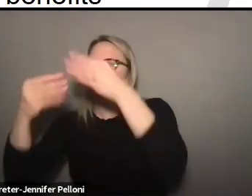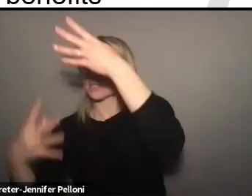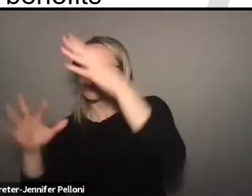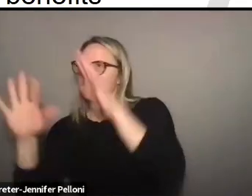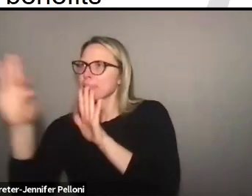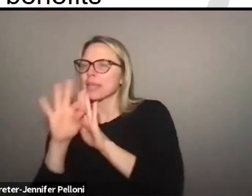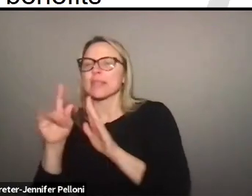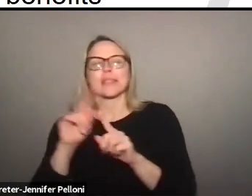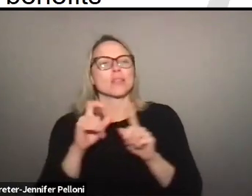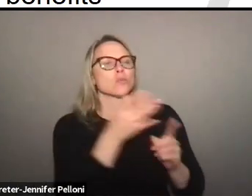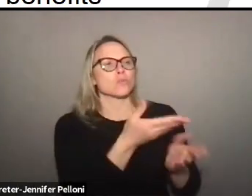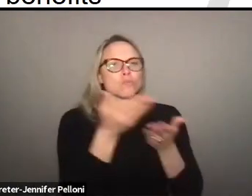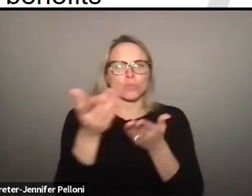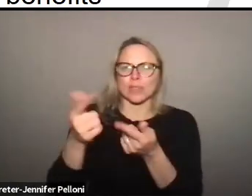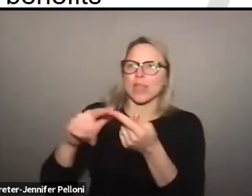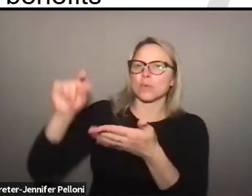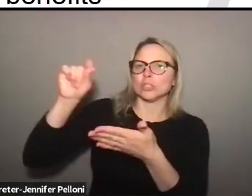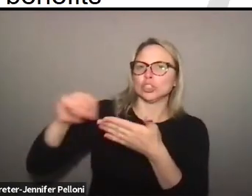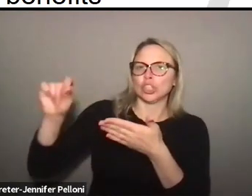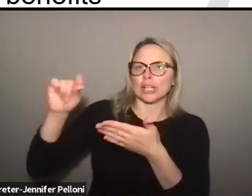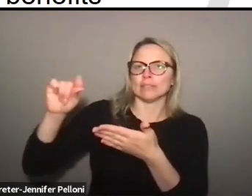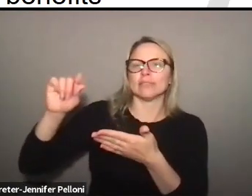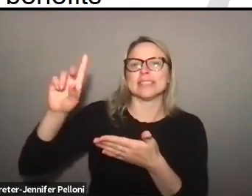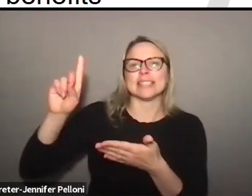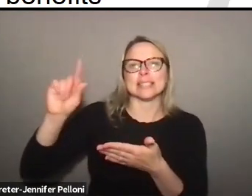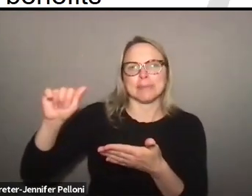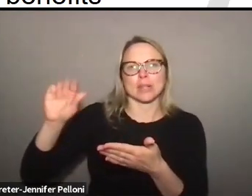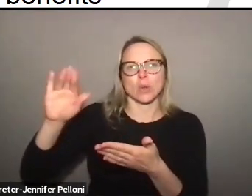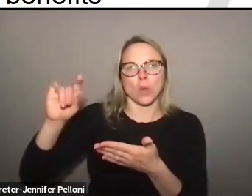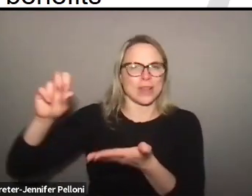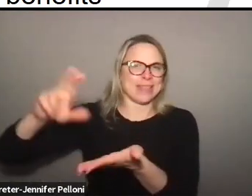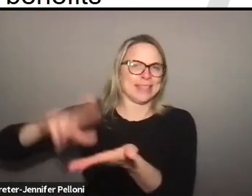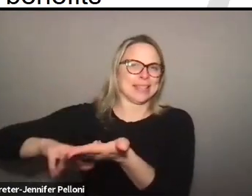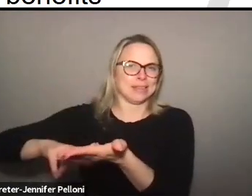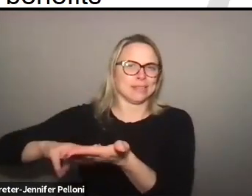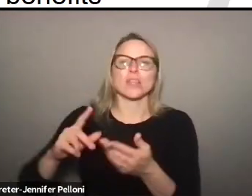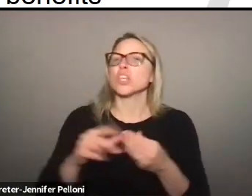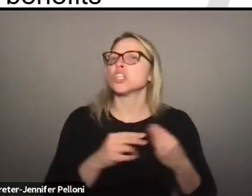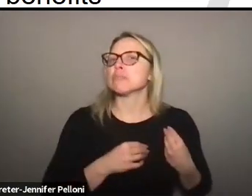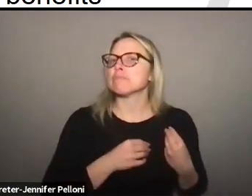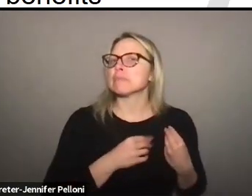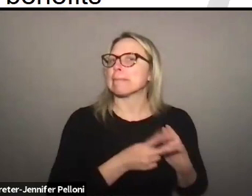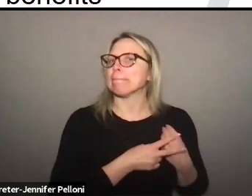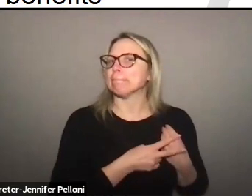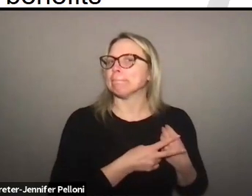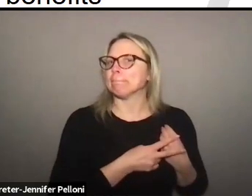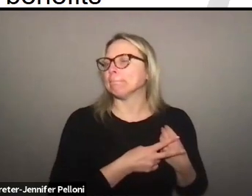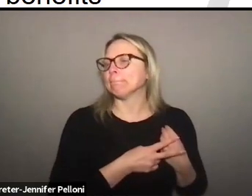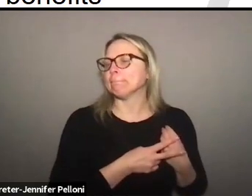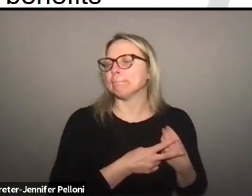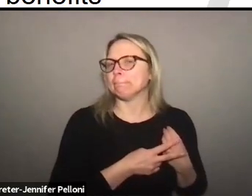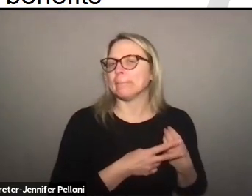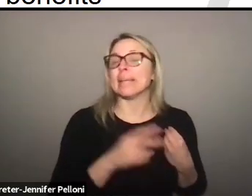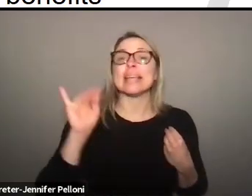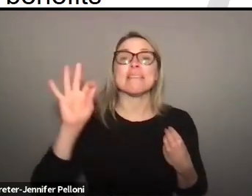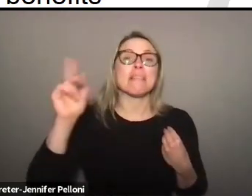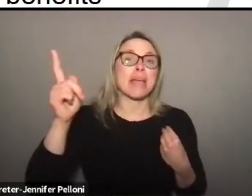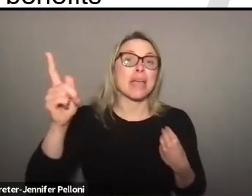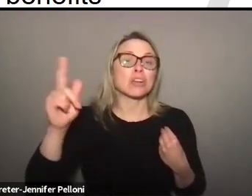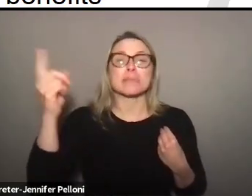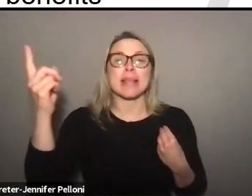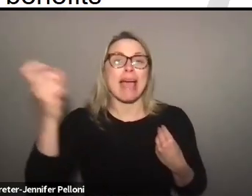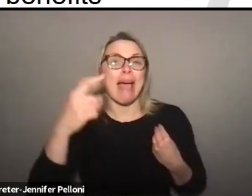same thing. They would just check the disability code and they would sign it. You want to maintain it in the event you're ever